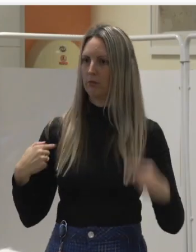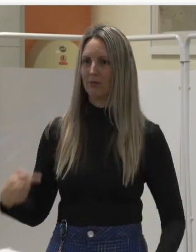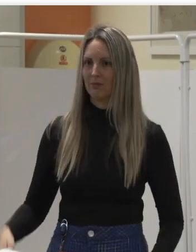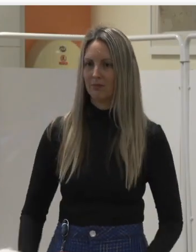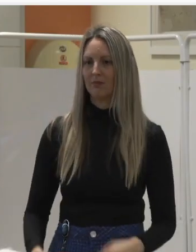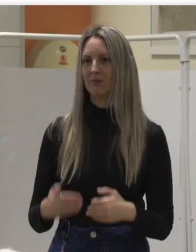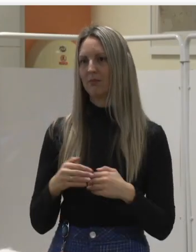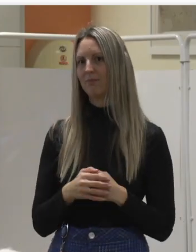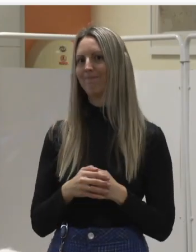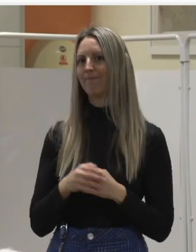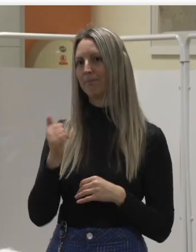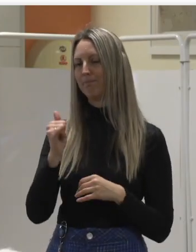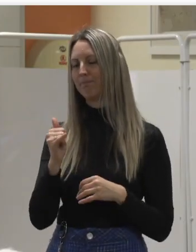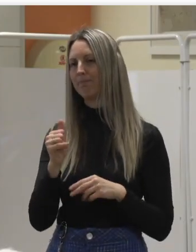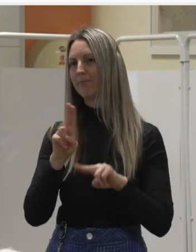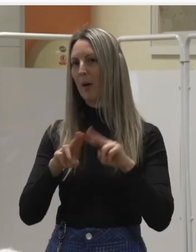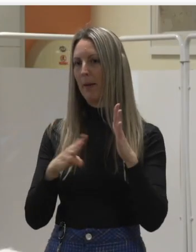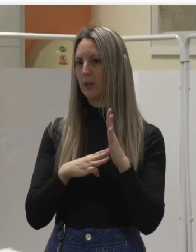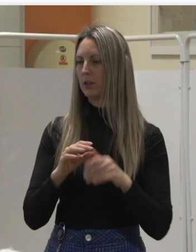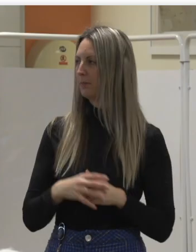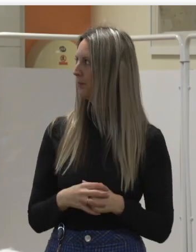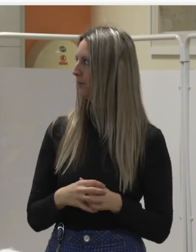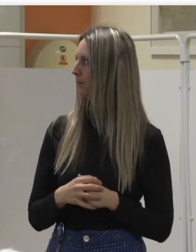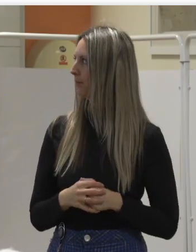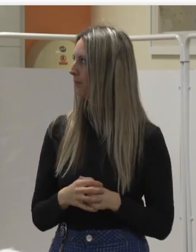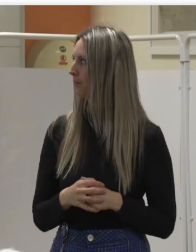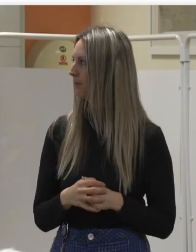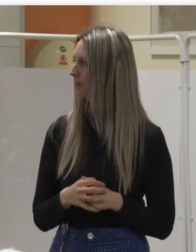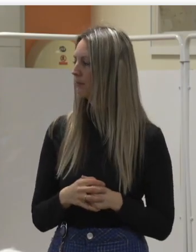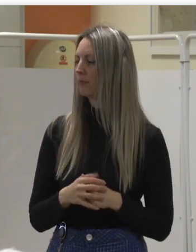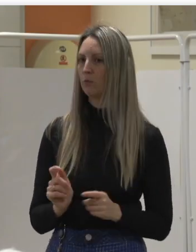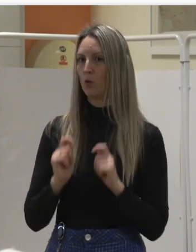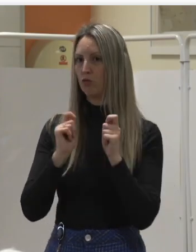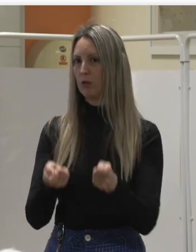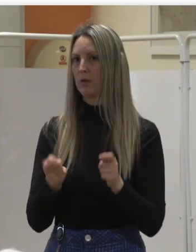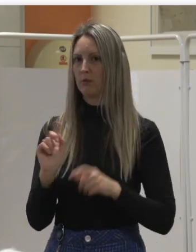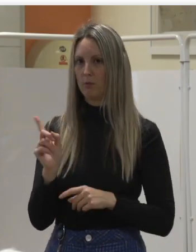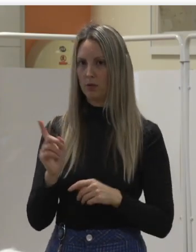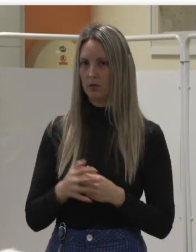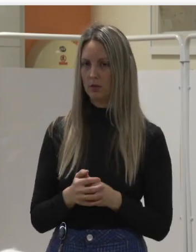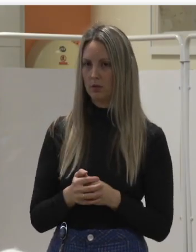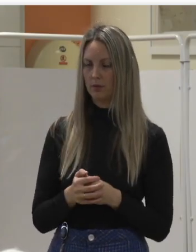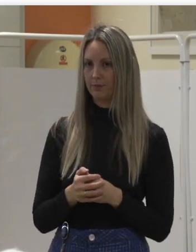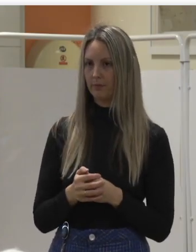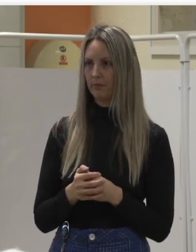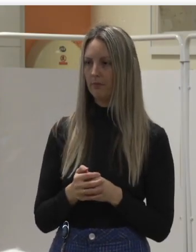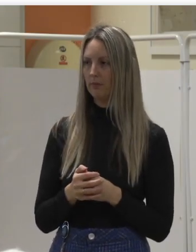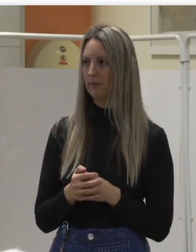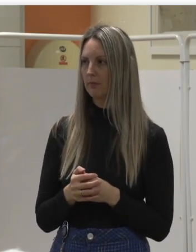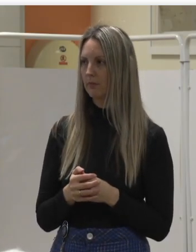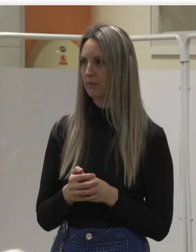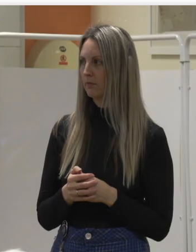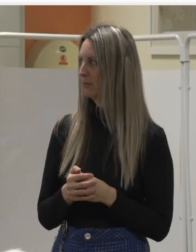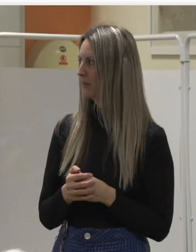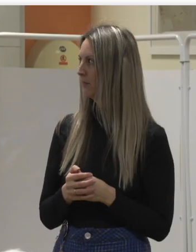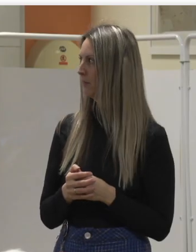I've given you enough evidence to say that it's not necessarily what you imagine. It's actually, there is a